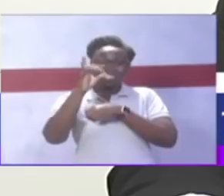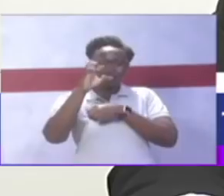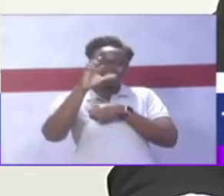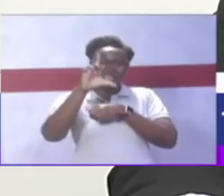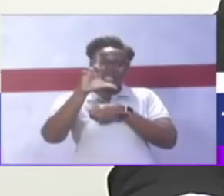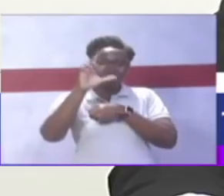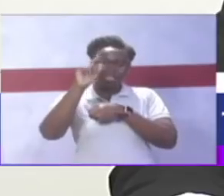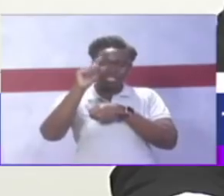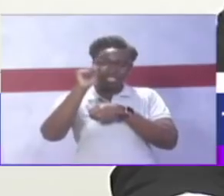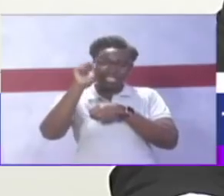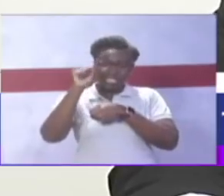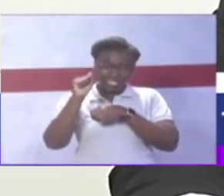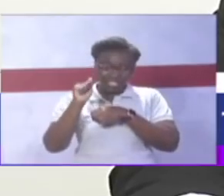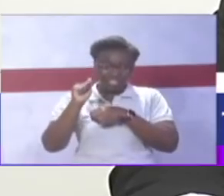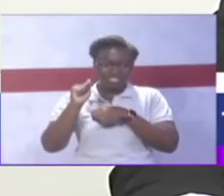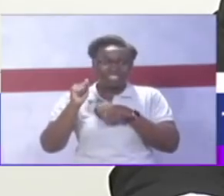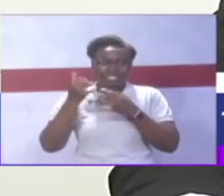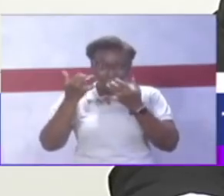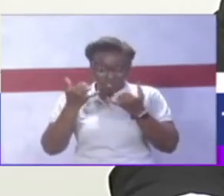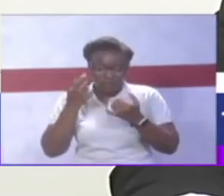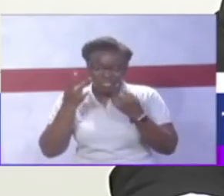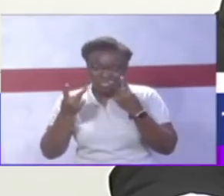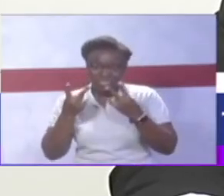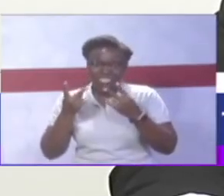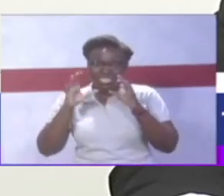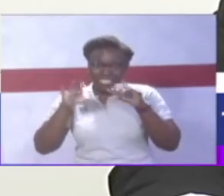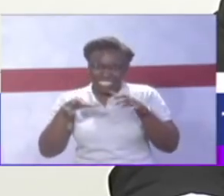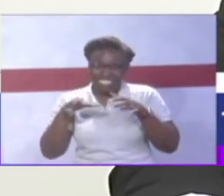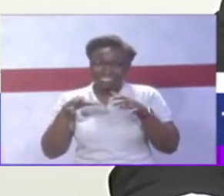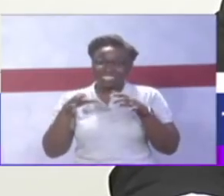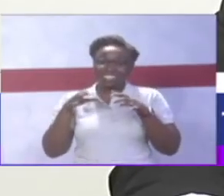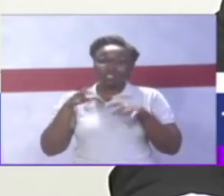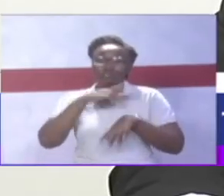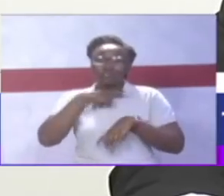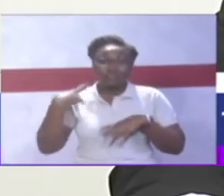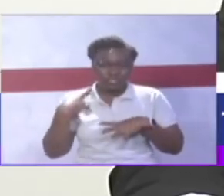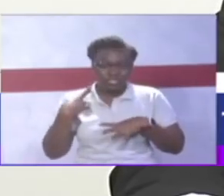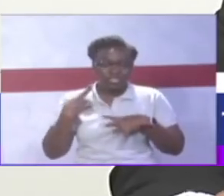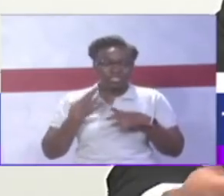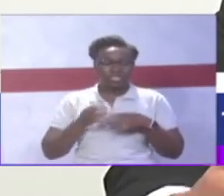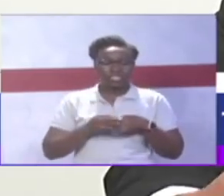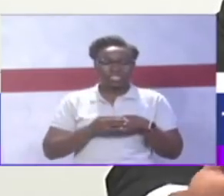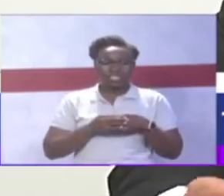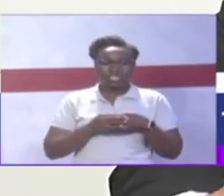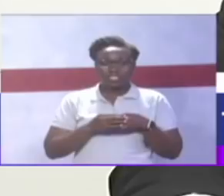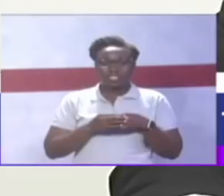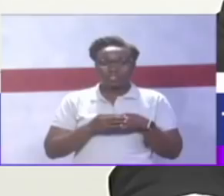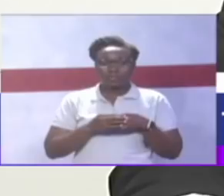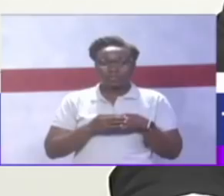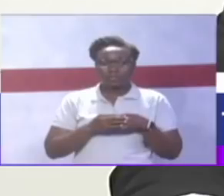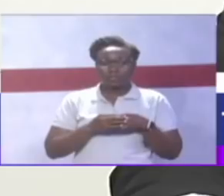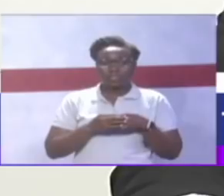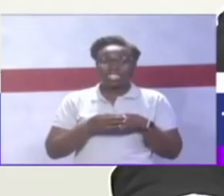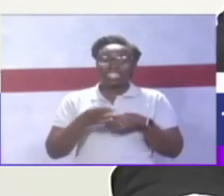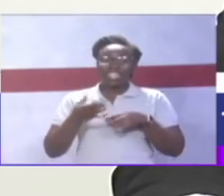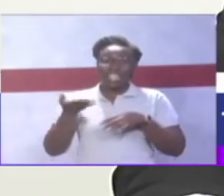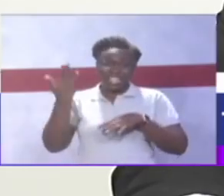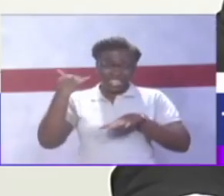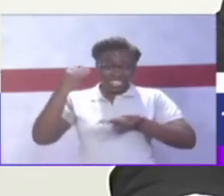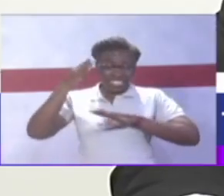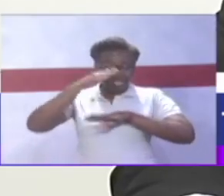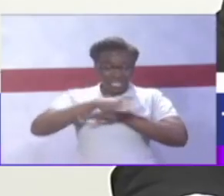that can be stated that it is in community spread. We are seeing, we would have reported last night, 6 additional